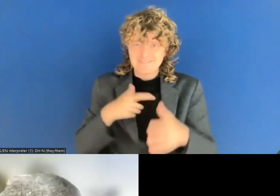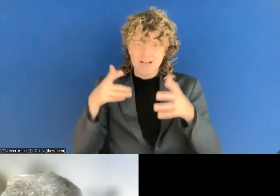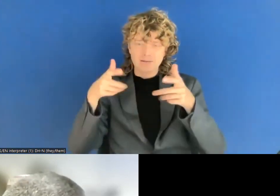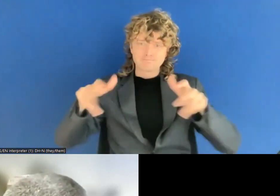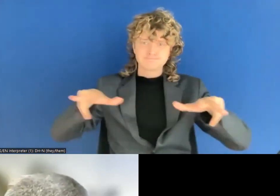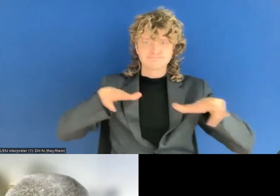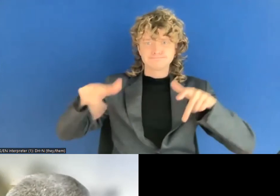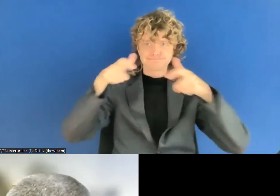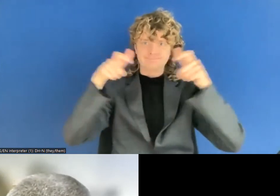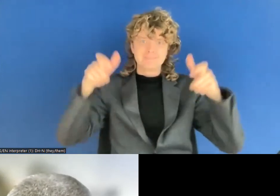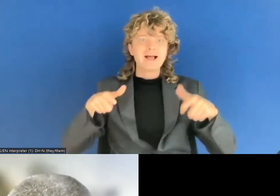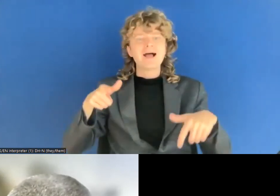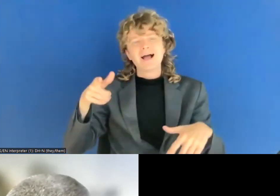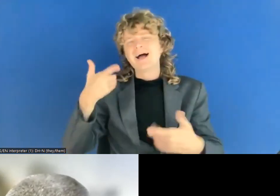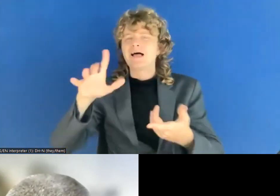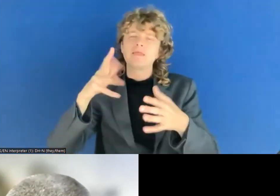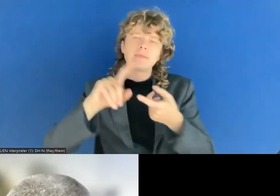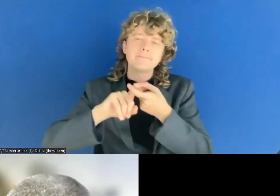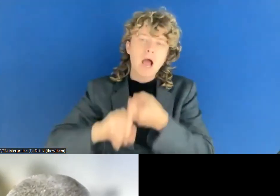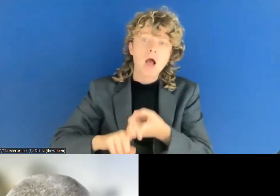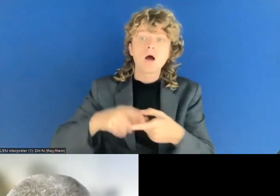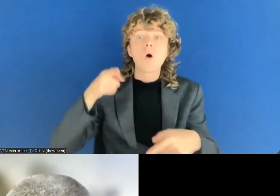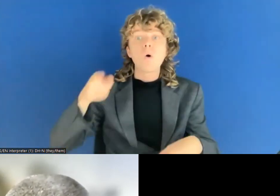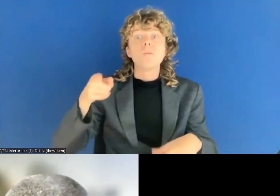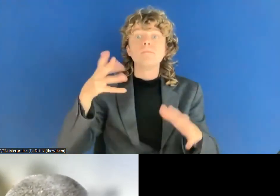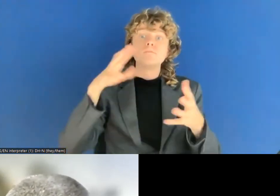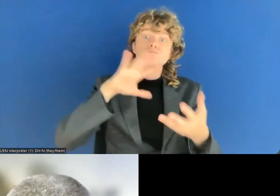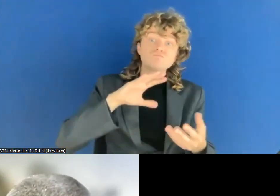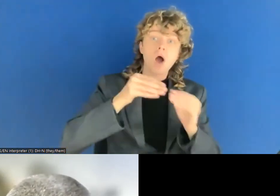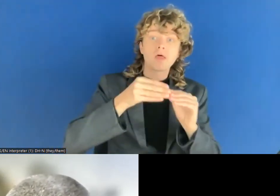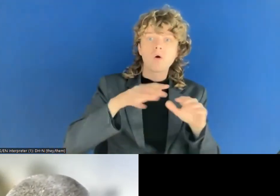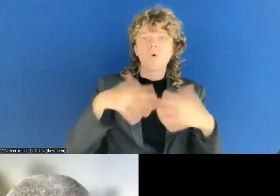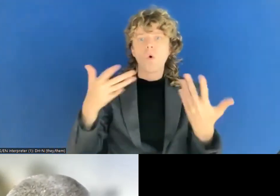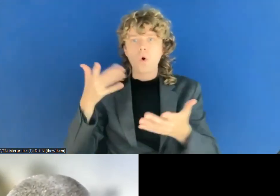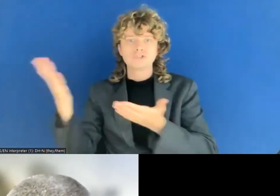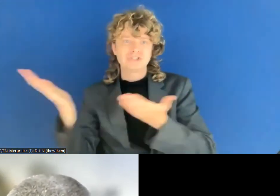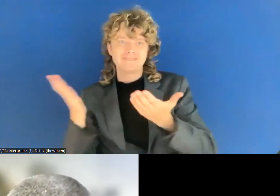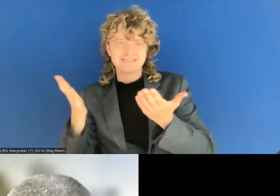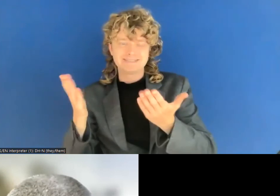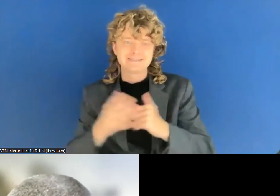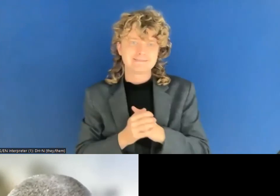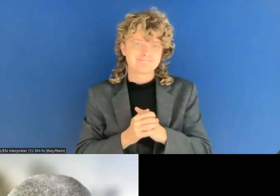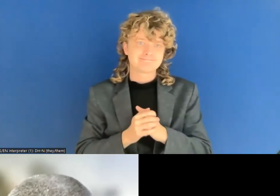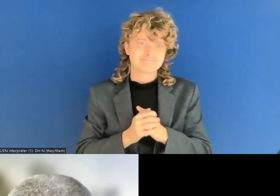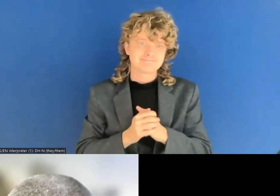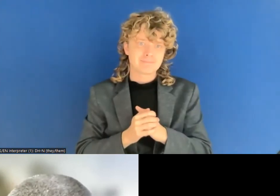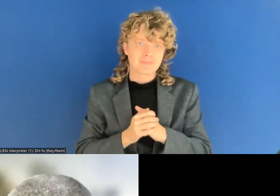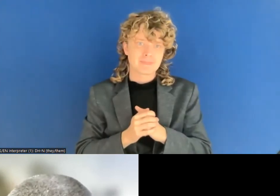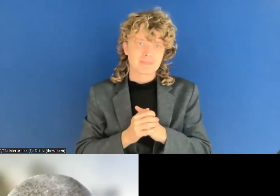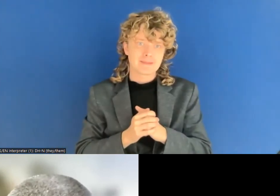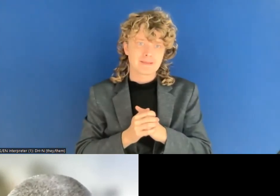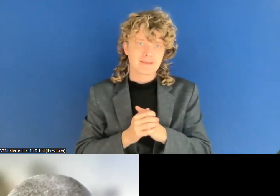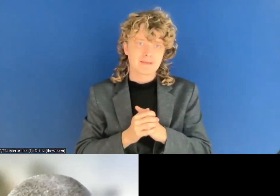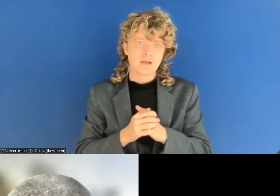it's products or services. Yeah. Sorry. Then that didn't come through